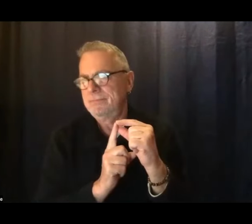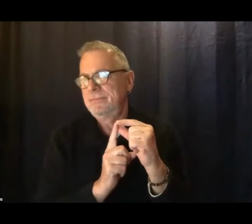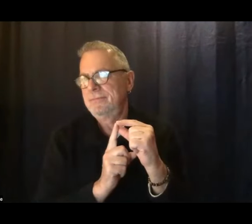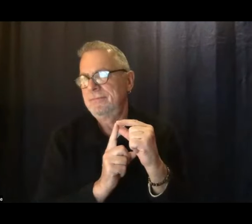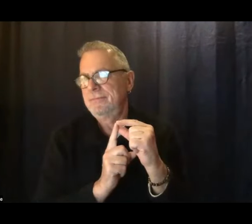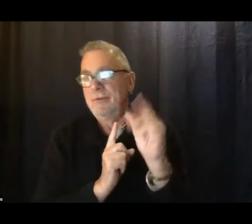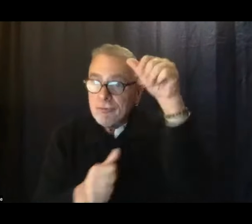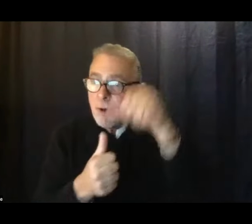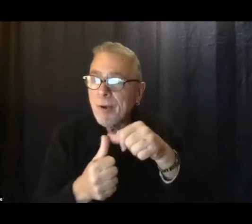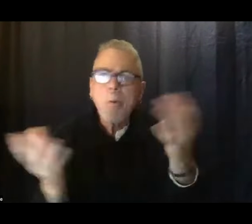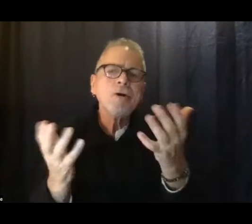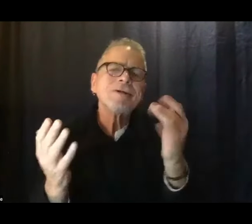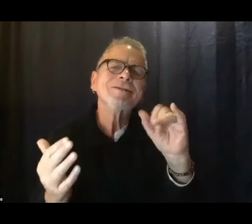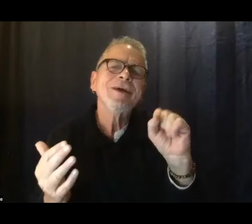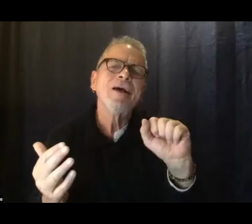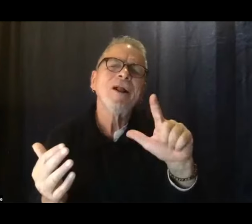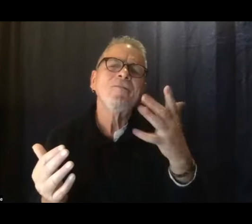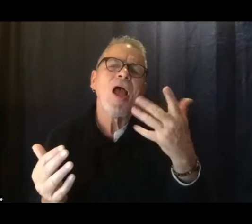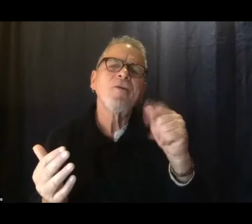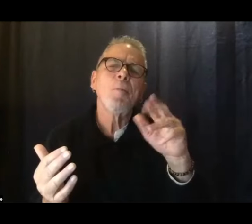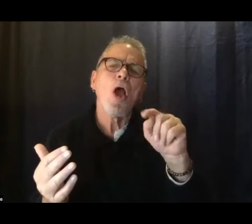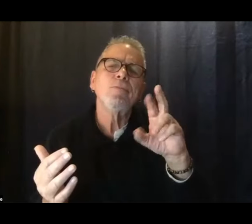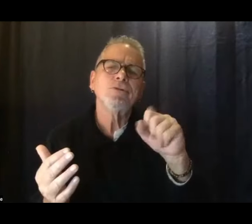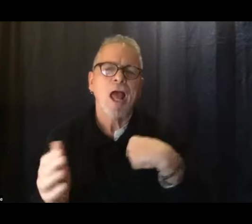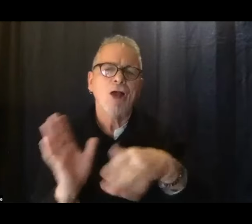word. Everything.